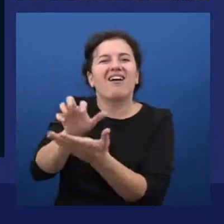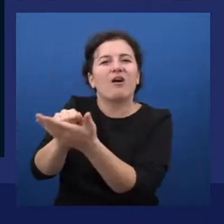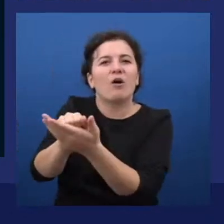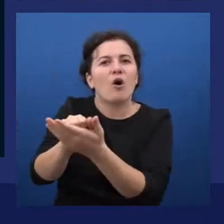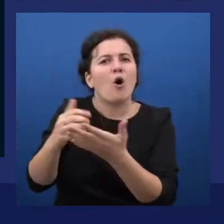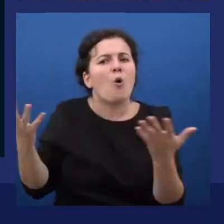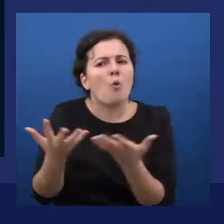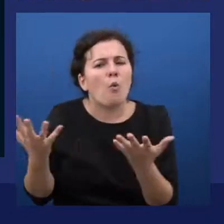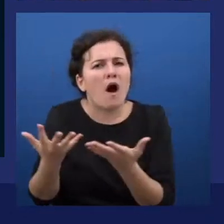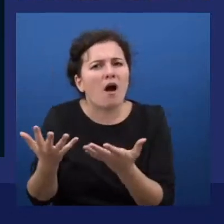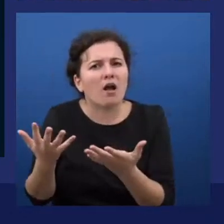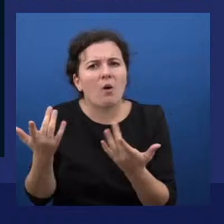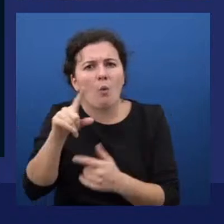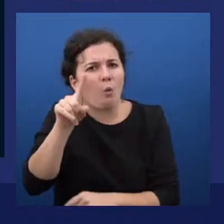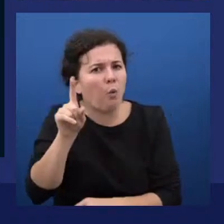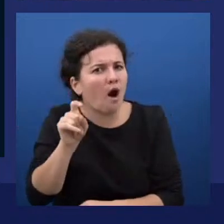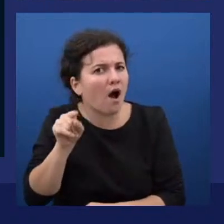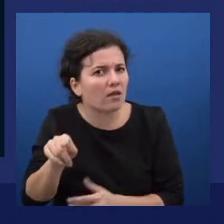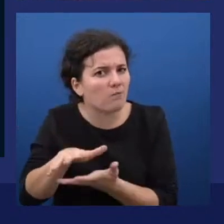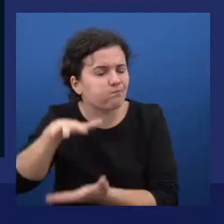there.